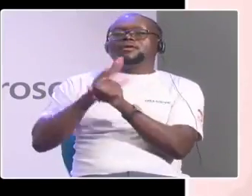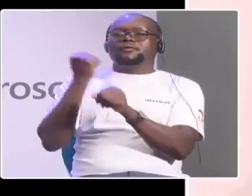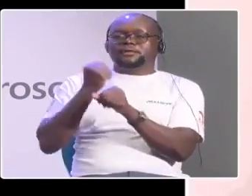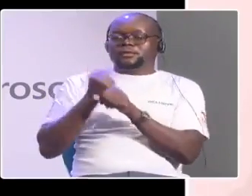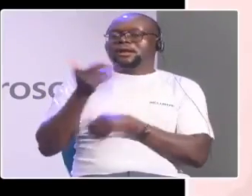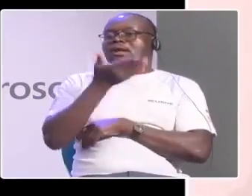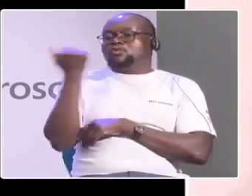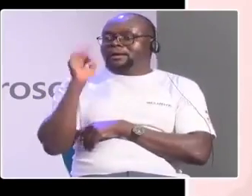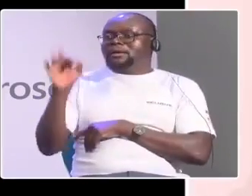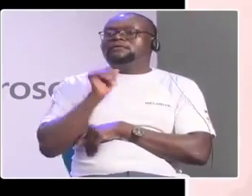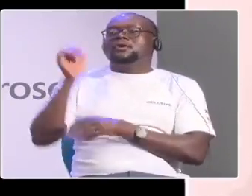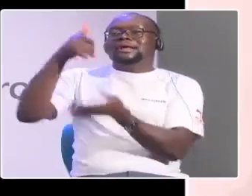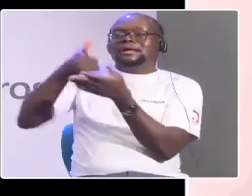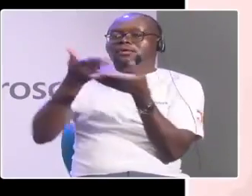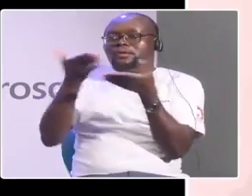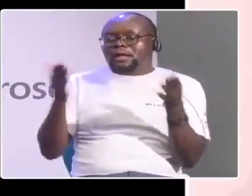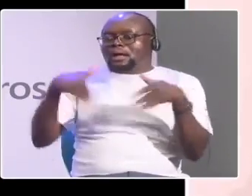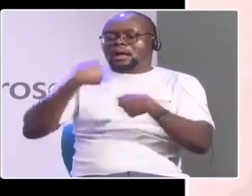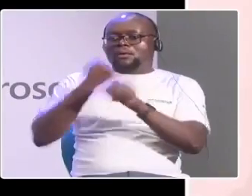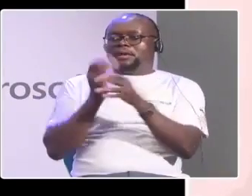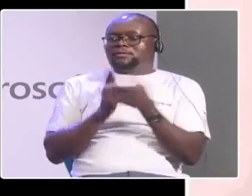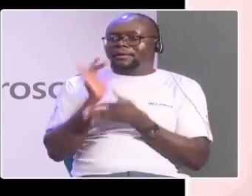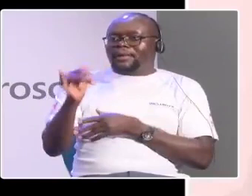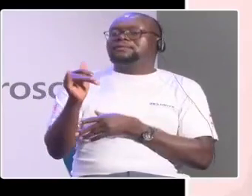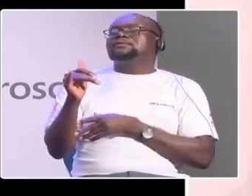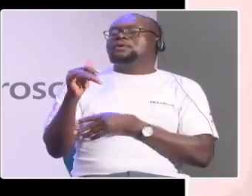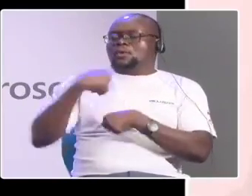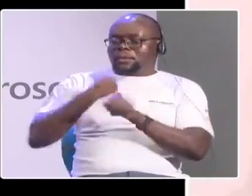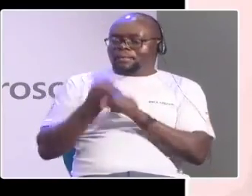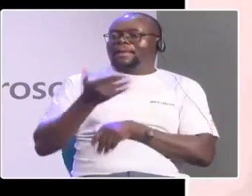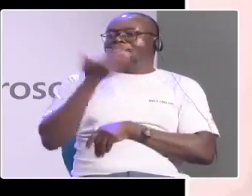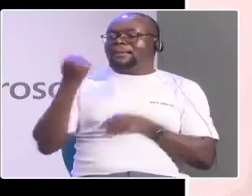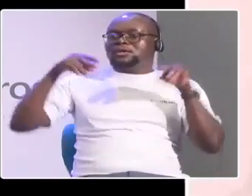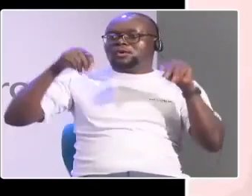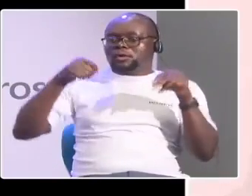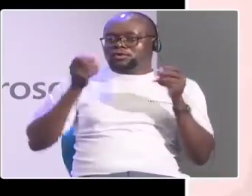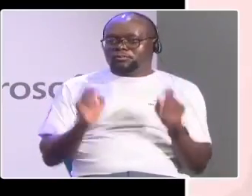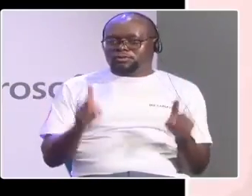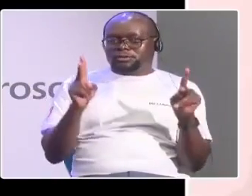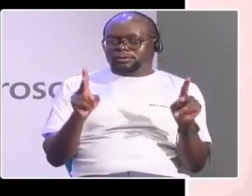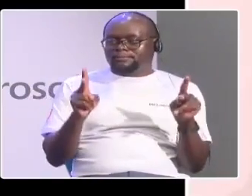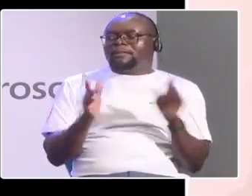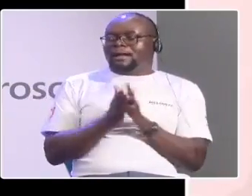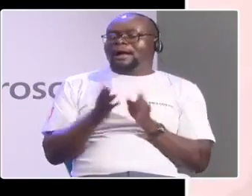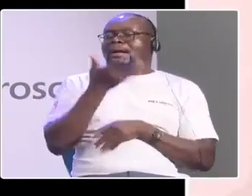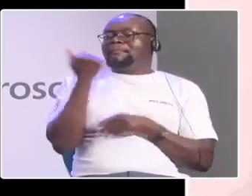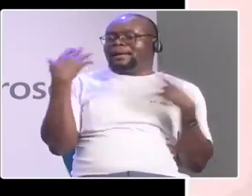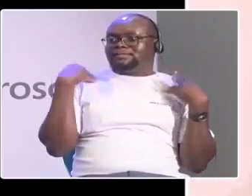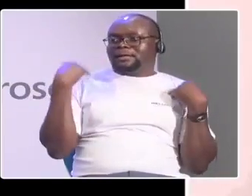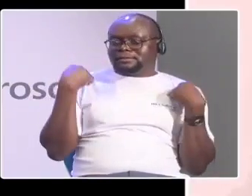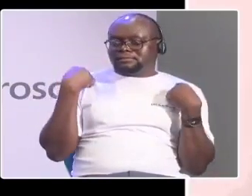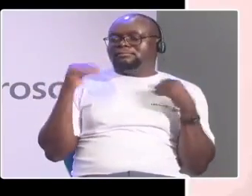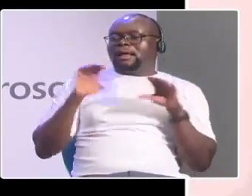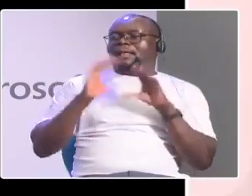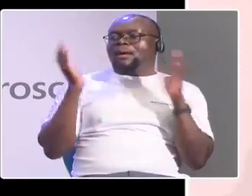better. And if we don't include you here, how can we make sure that we're trying to represent the best qualities and opportunities and best practices from across the